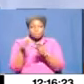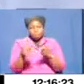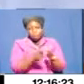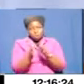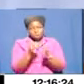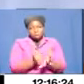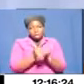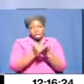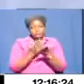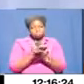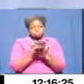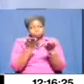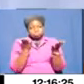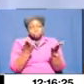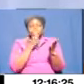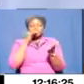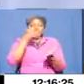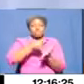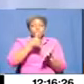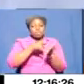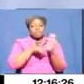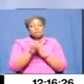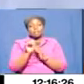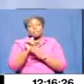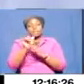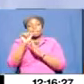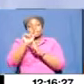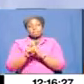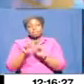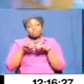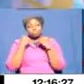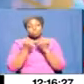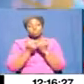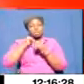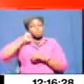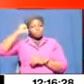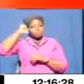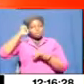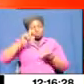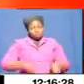to enable them to be involved in leadership, social and political life of the nation.